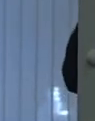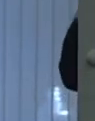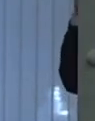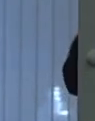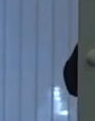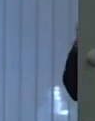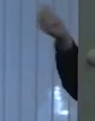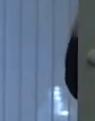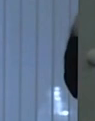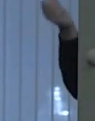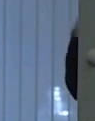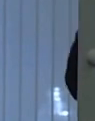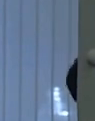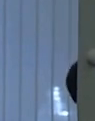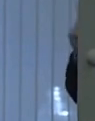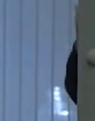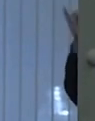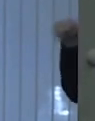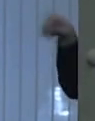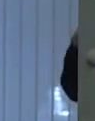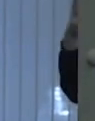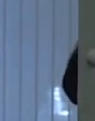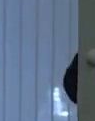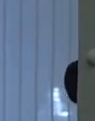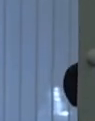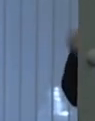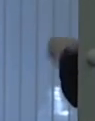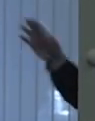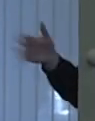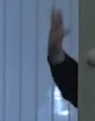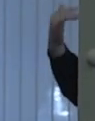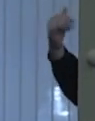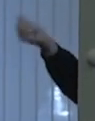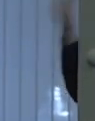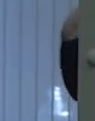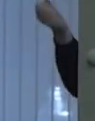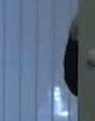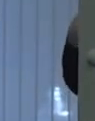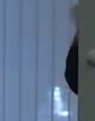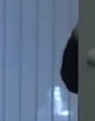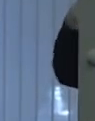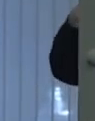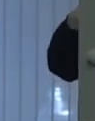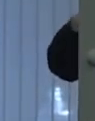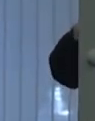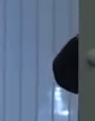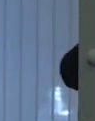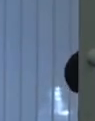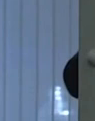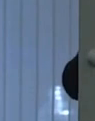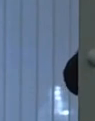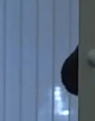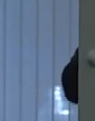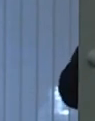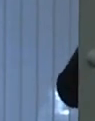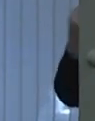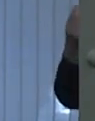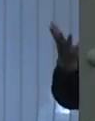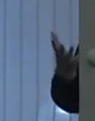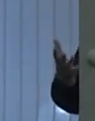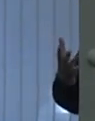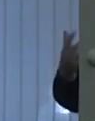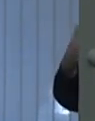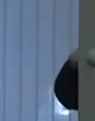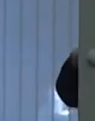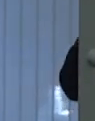from folks like you, including people in the room right now, who admonished us for not doing our job as we